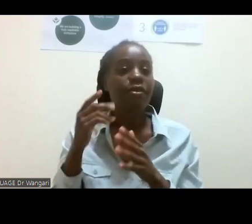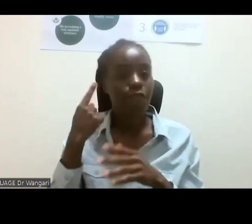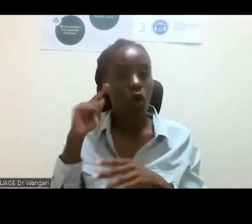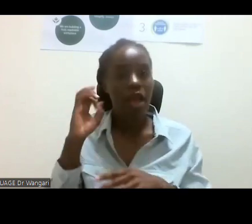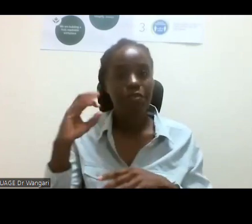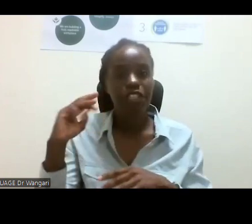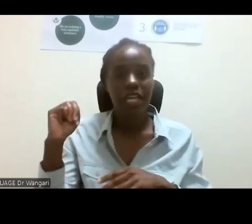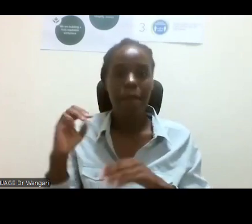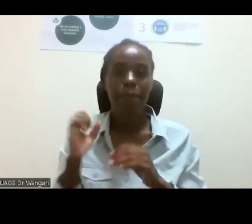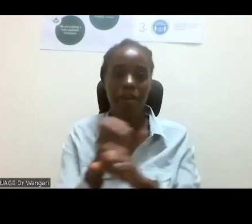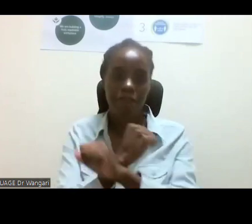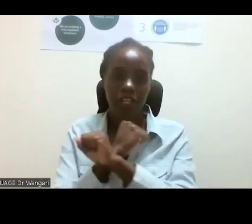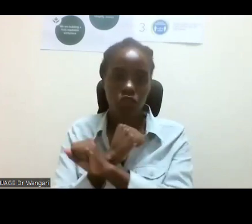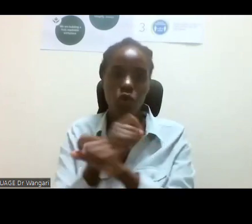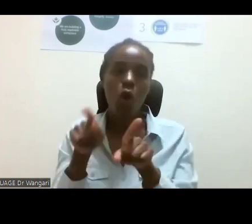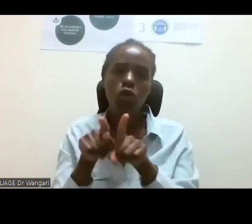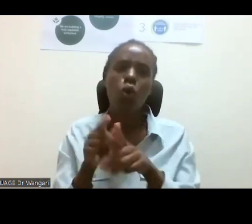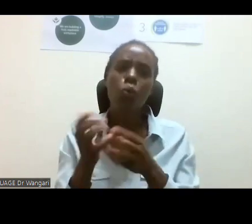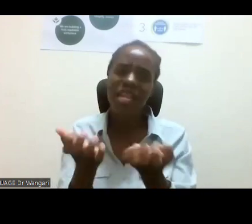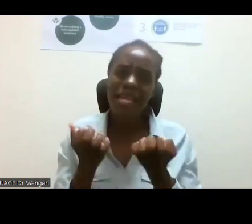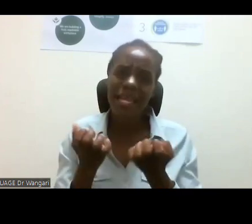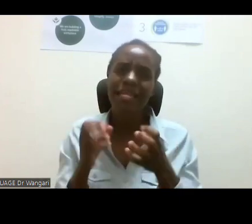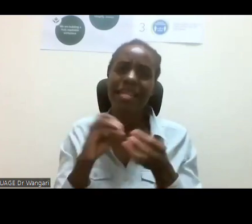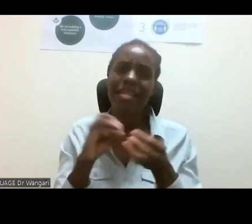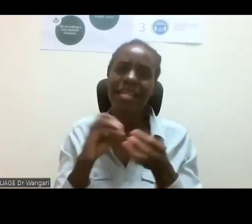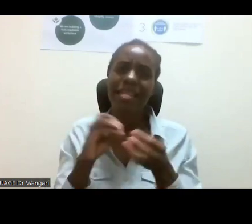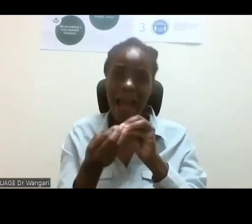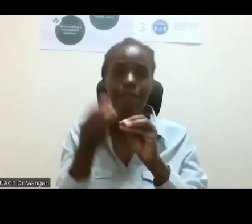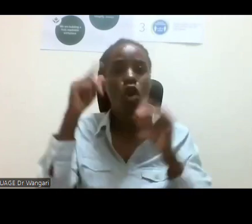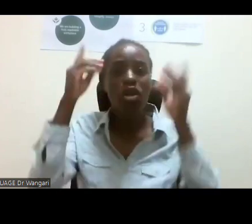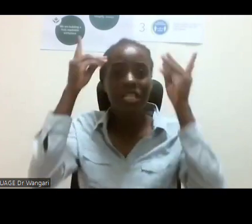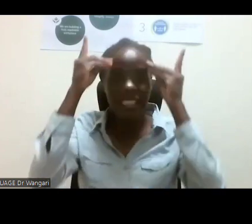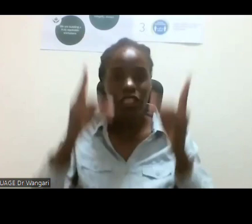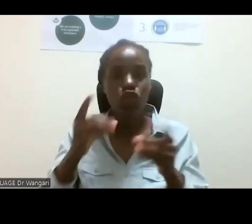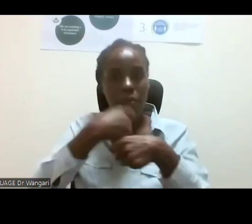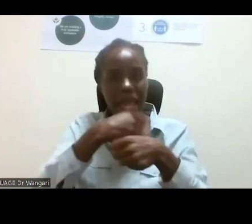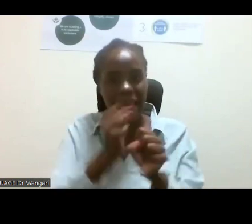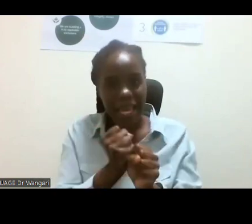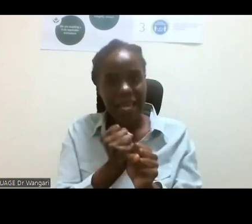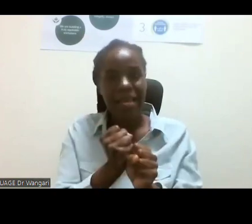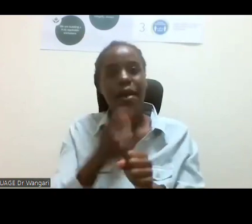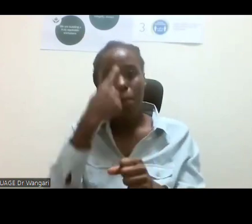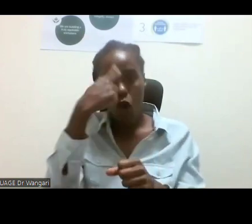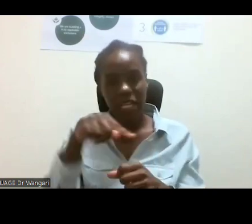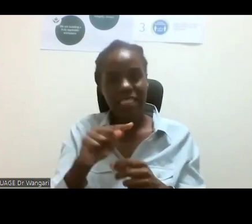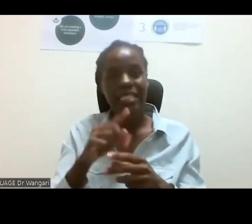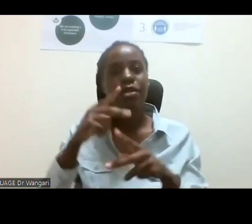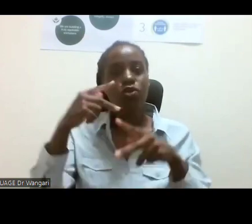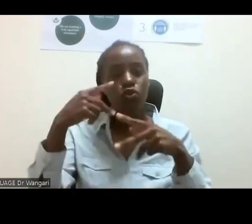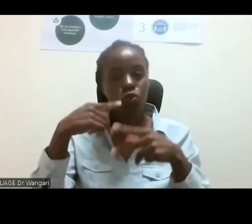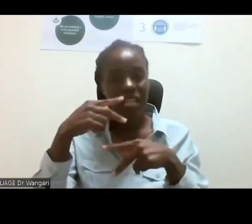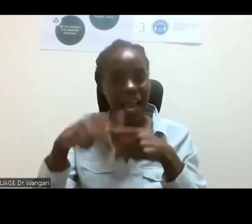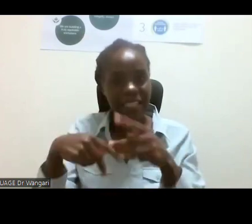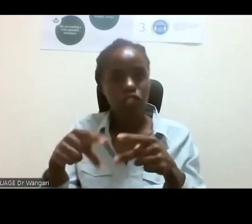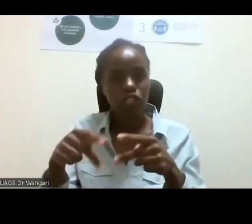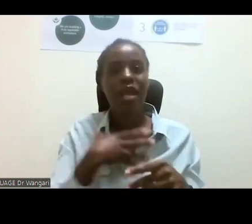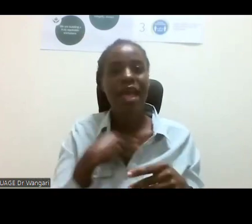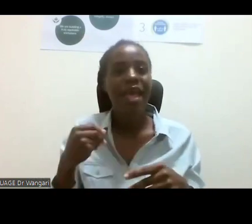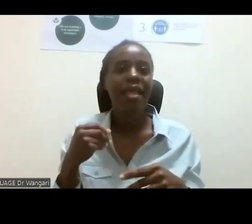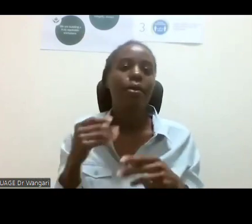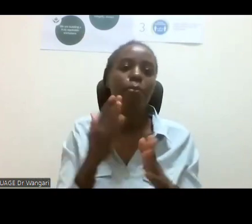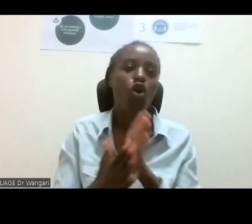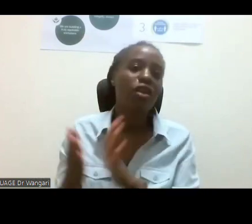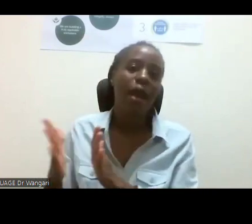Accurately and timely data is required to inform decision-making, action planning, policy derivation, and programming. The Kenyan experience